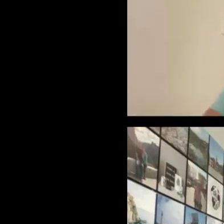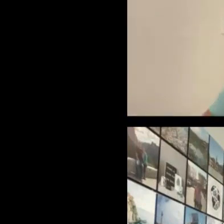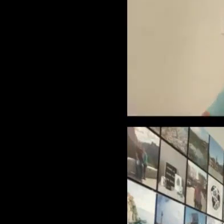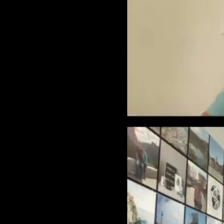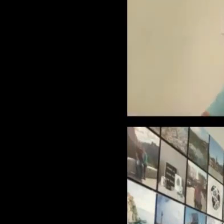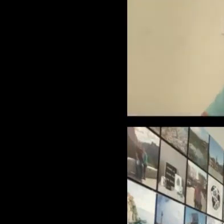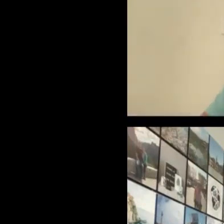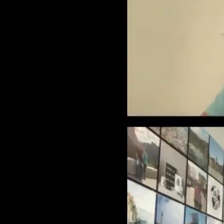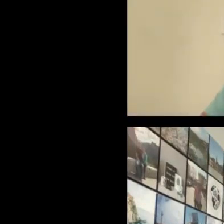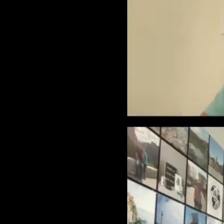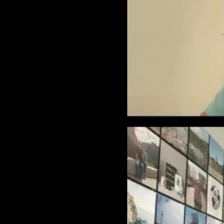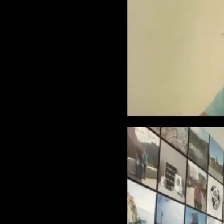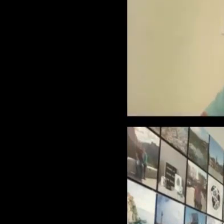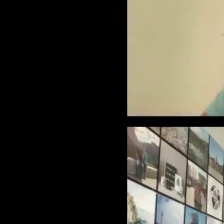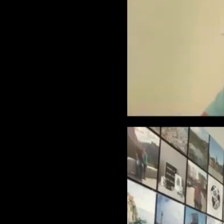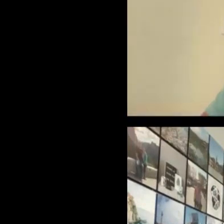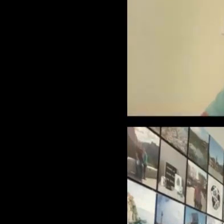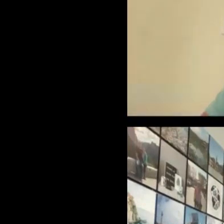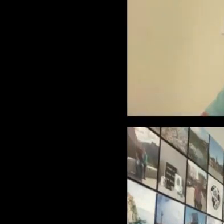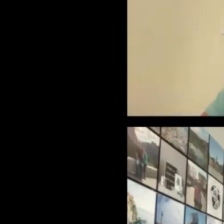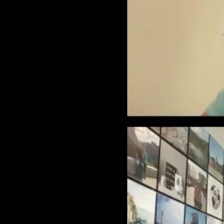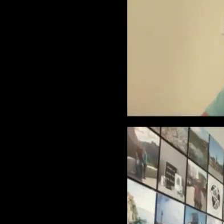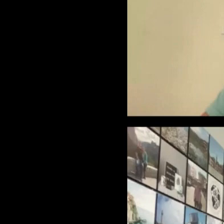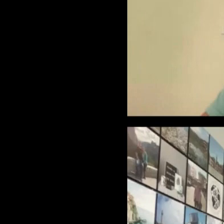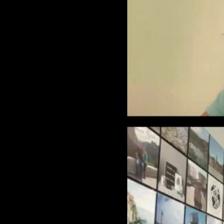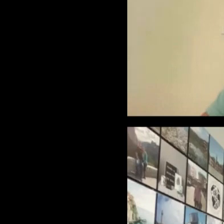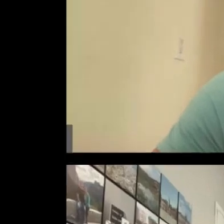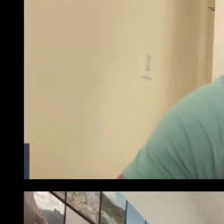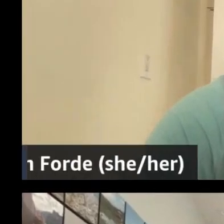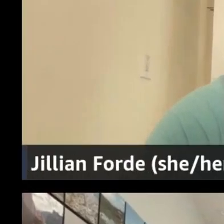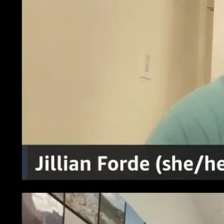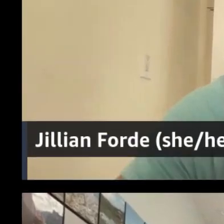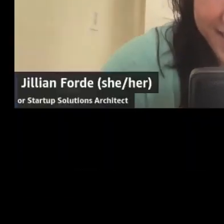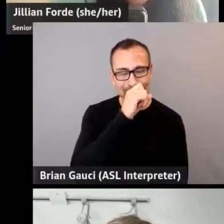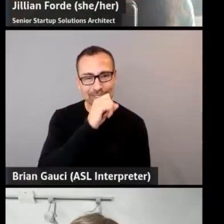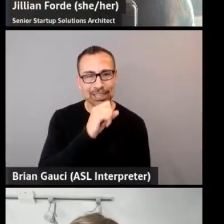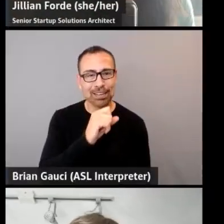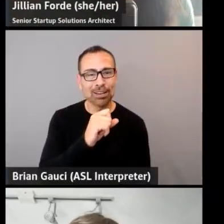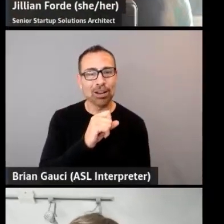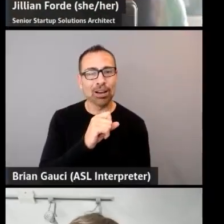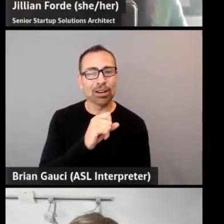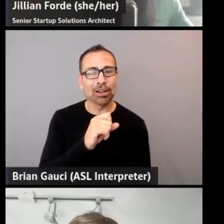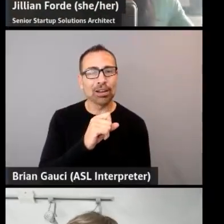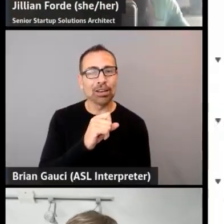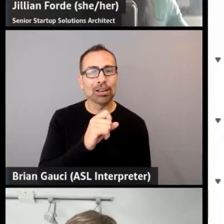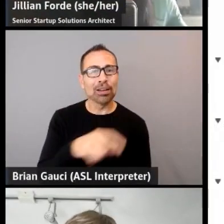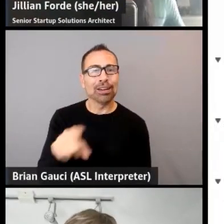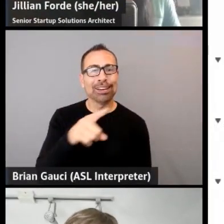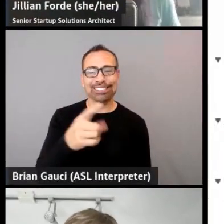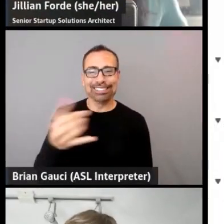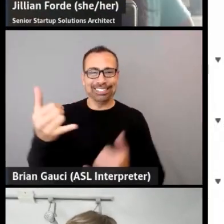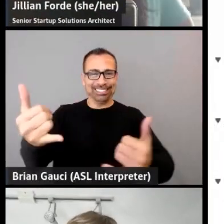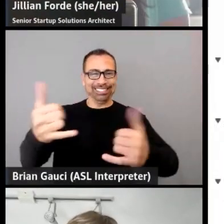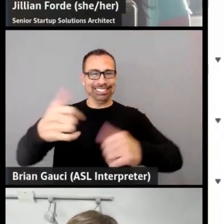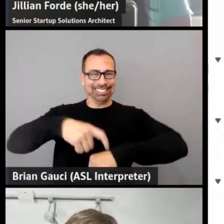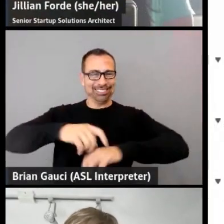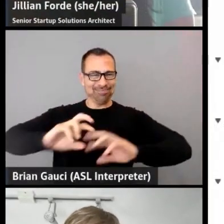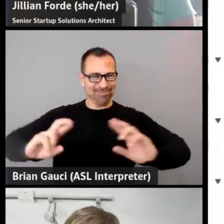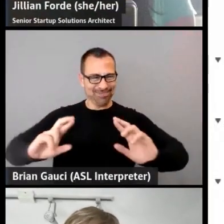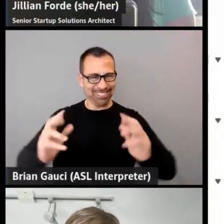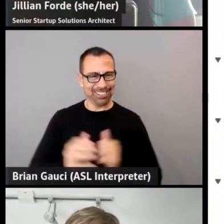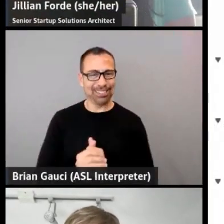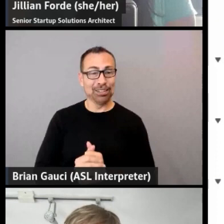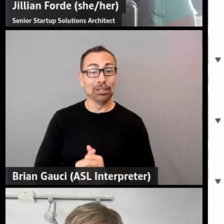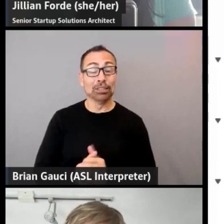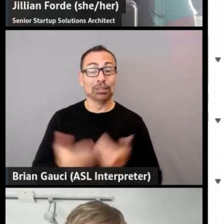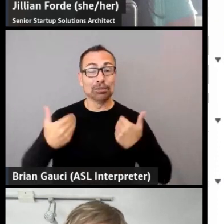Alex. Let's see. Oh, there we go. Great. It's demo time. All right.